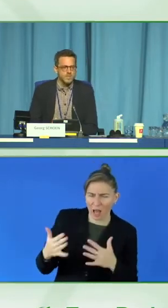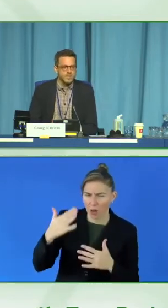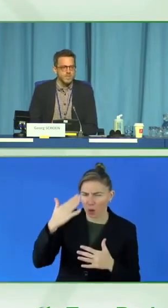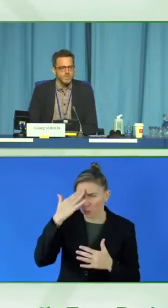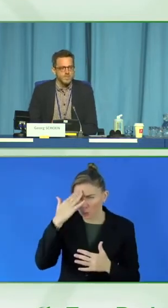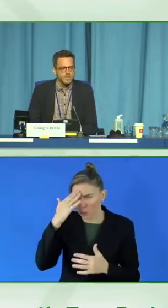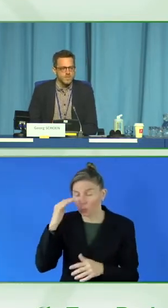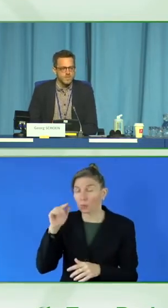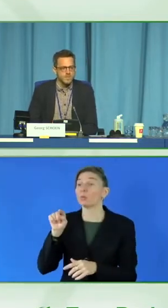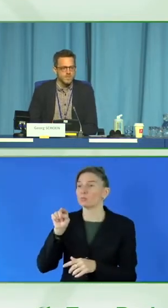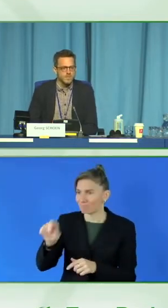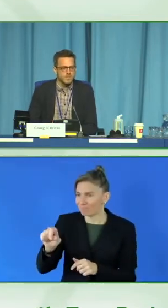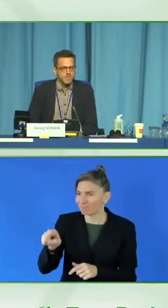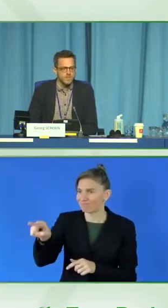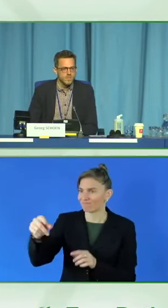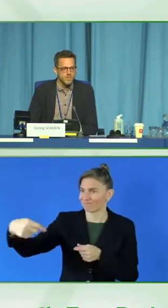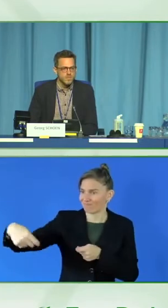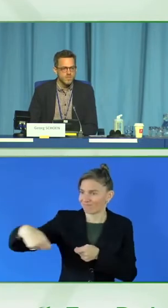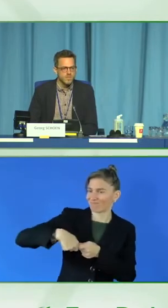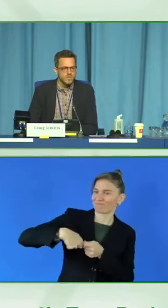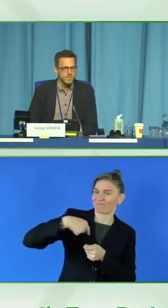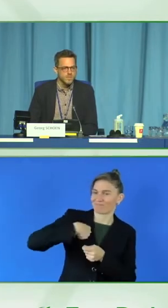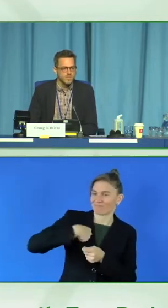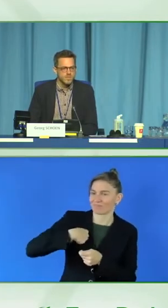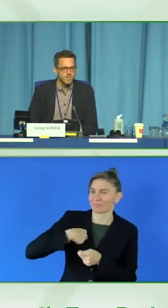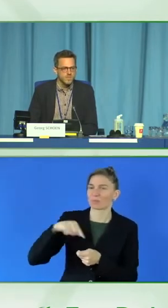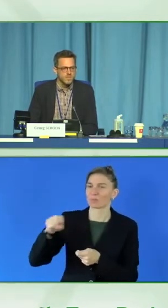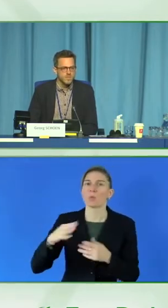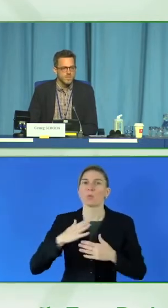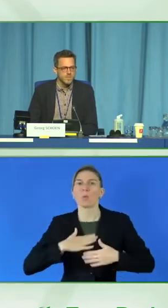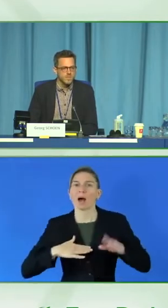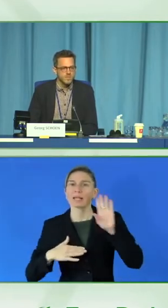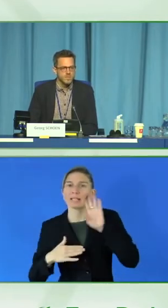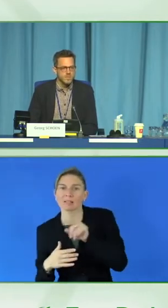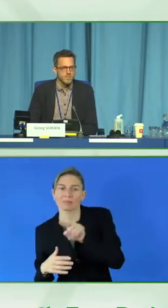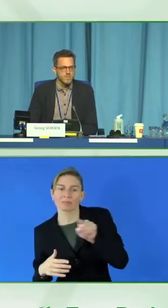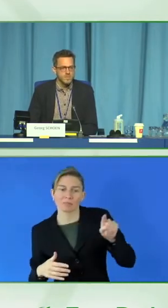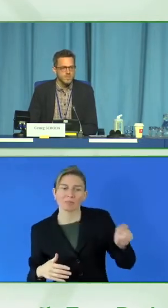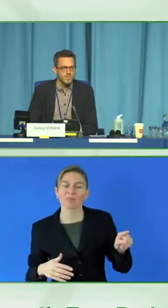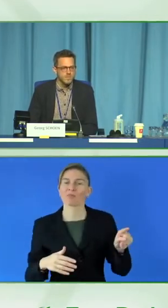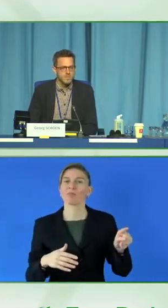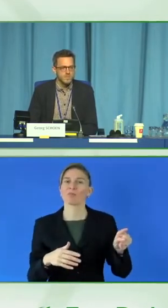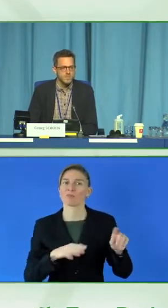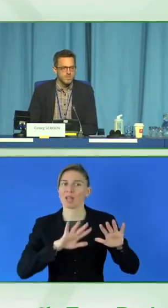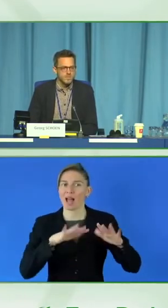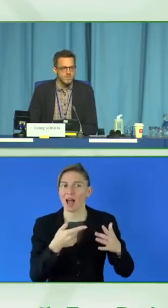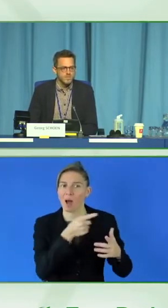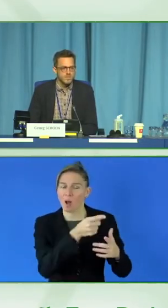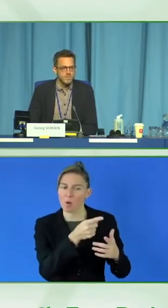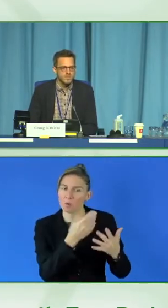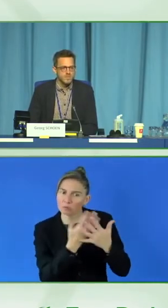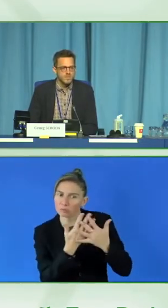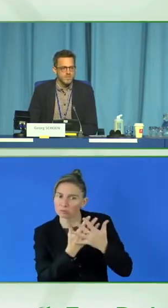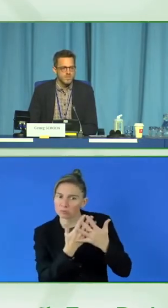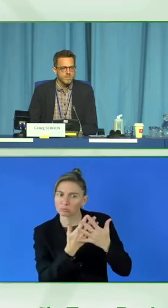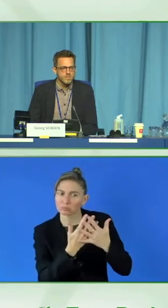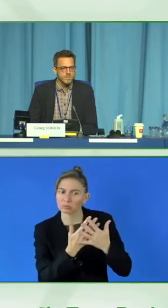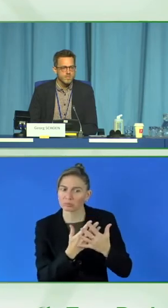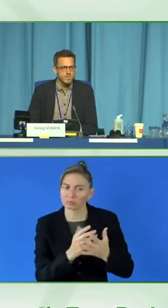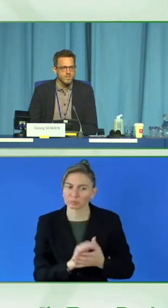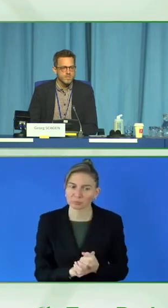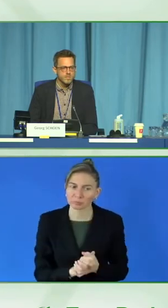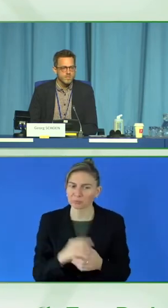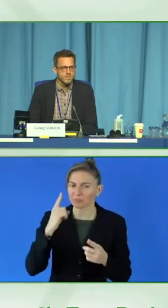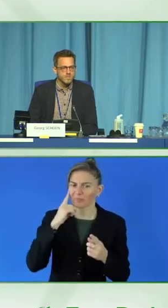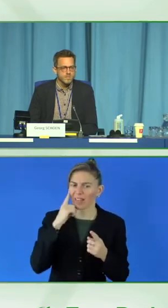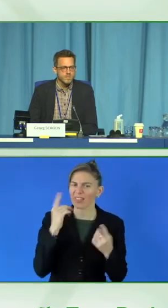us and we'd love to hear more from organizations that are working here. I think with that, that's all. I think it would be a good start to